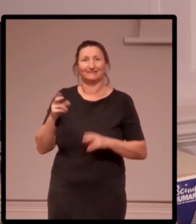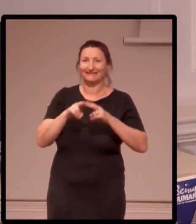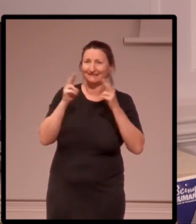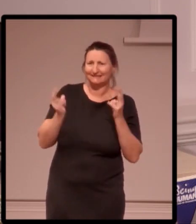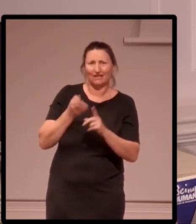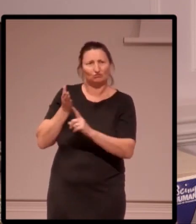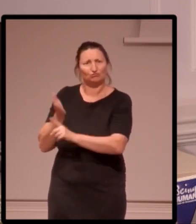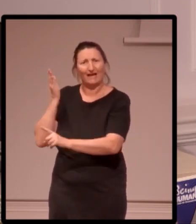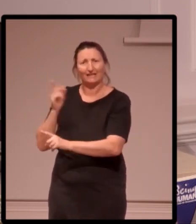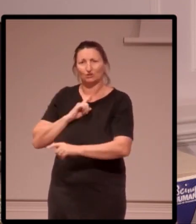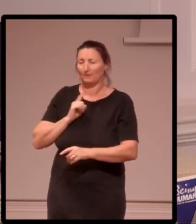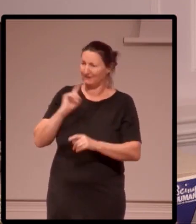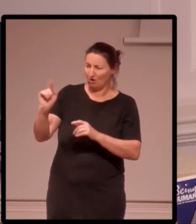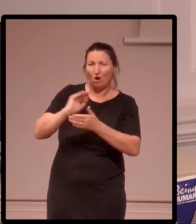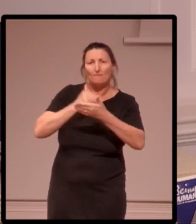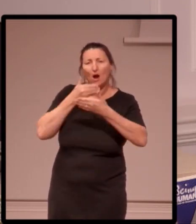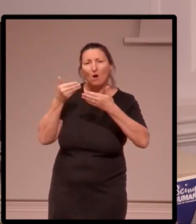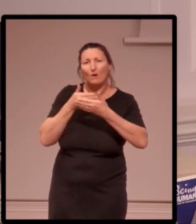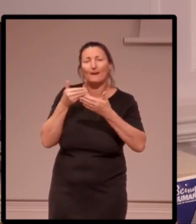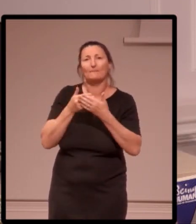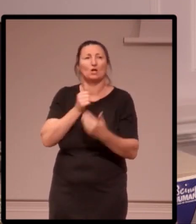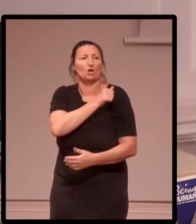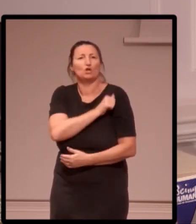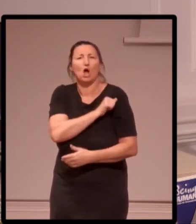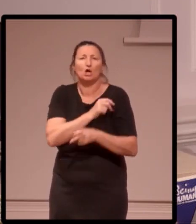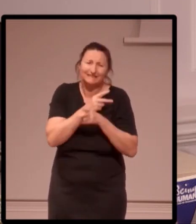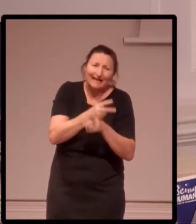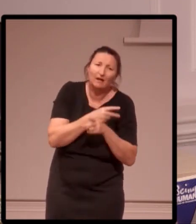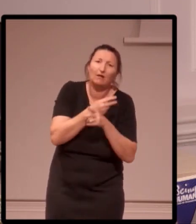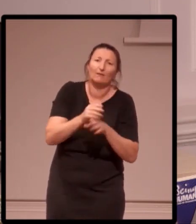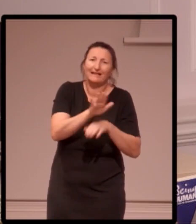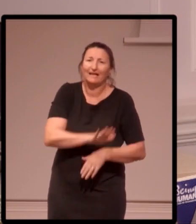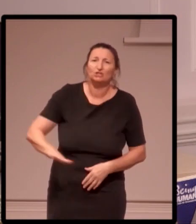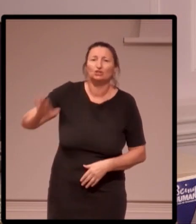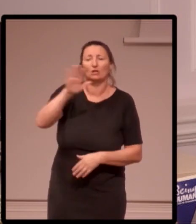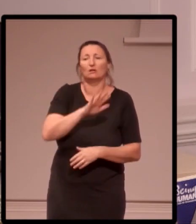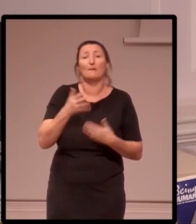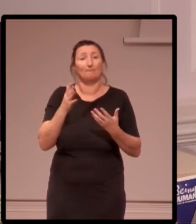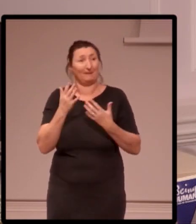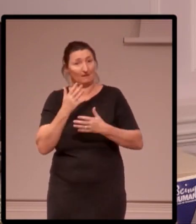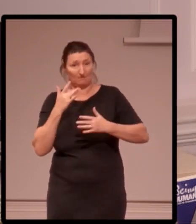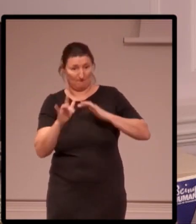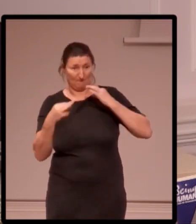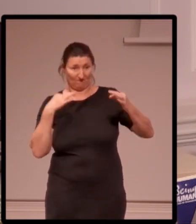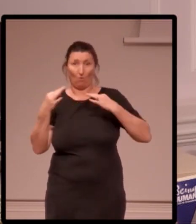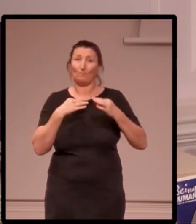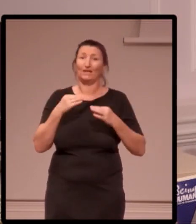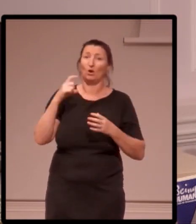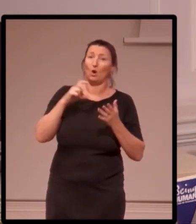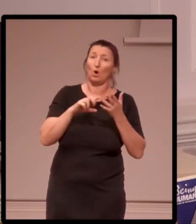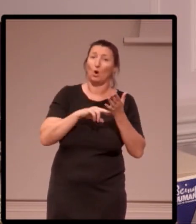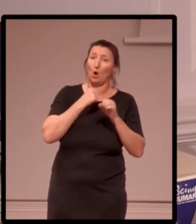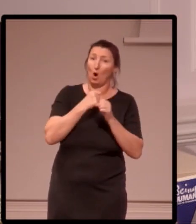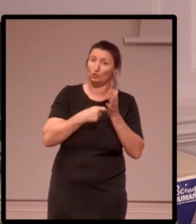recognition after performing her poem, Nursing the Nation, at RCN Congress. And following on from this,